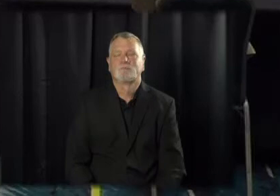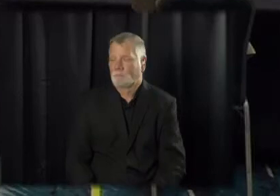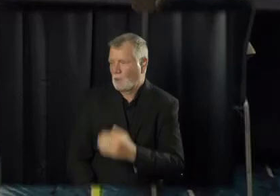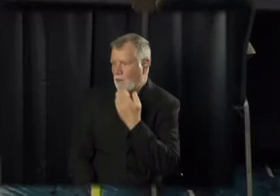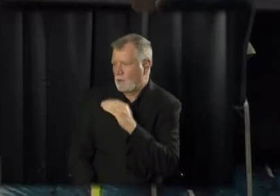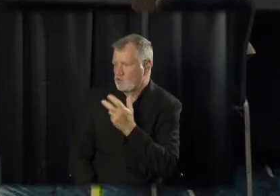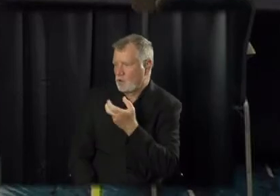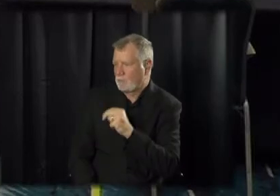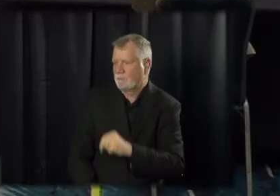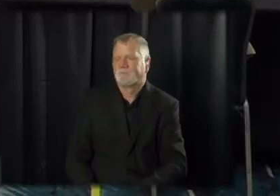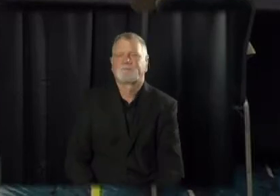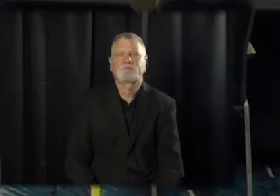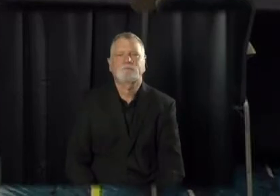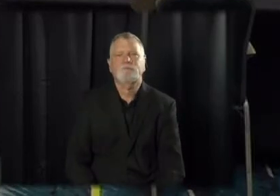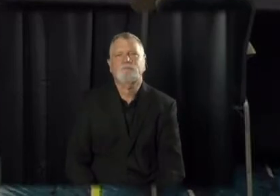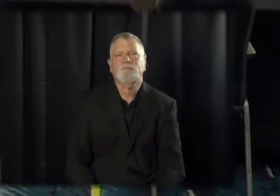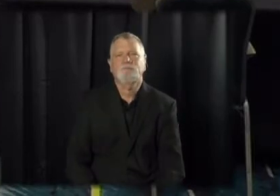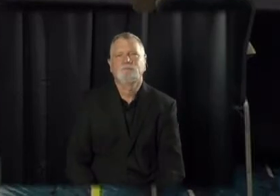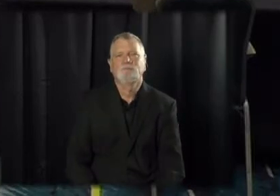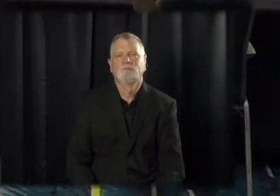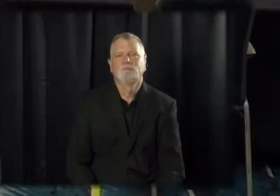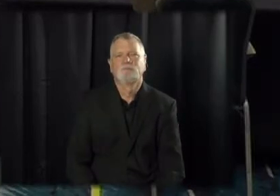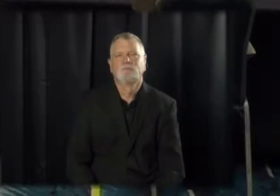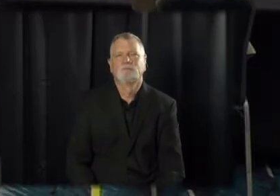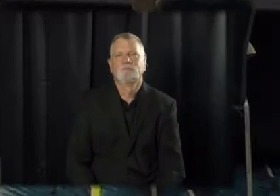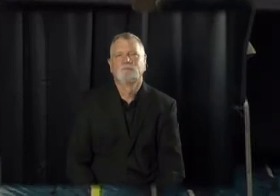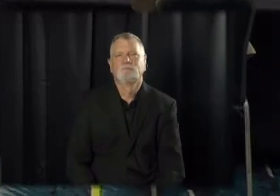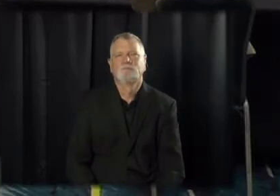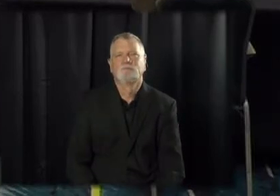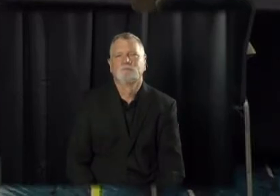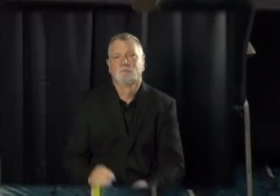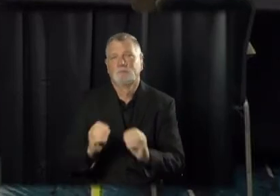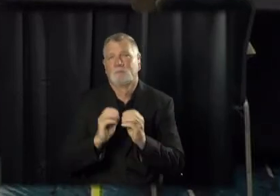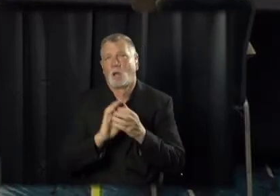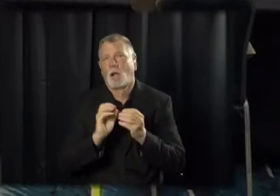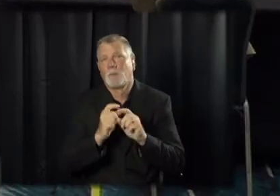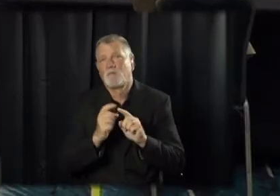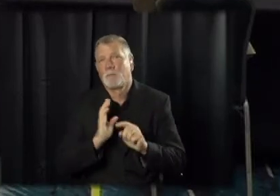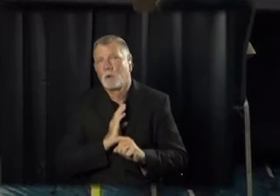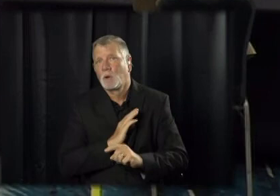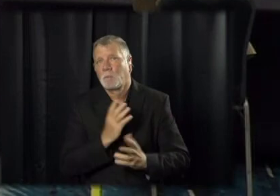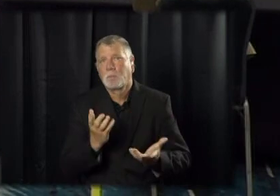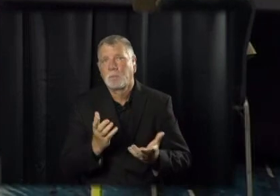John. Any other questions or comments from the board?